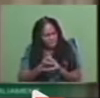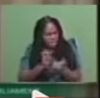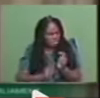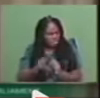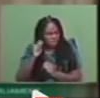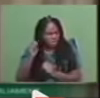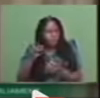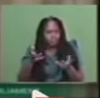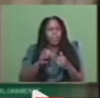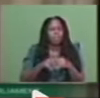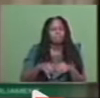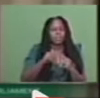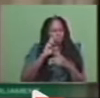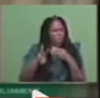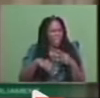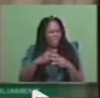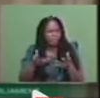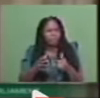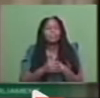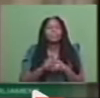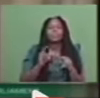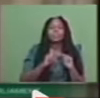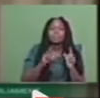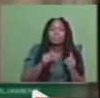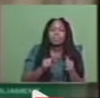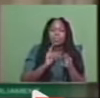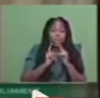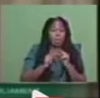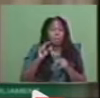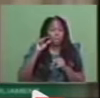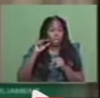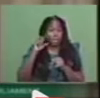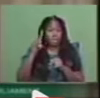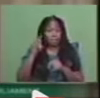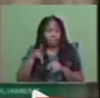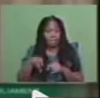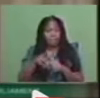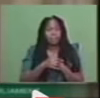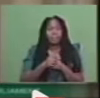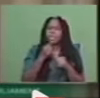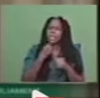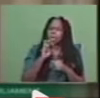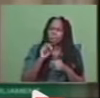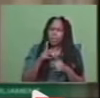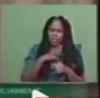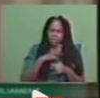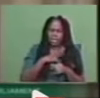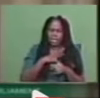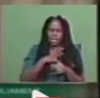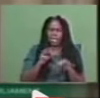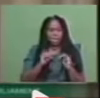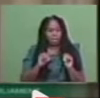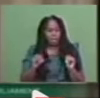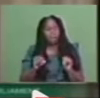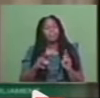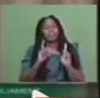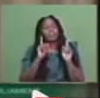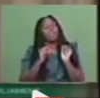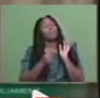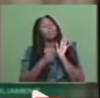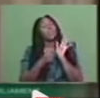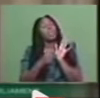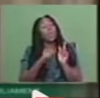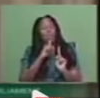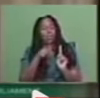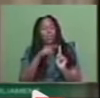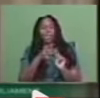Tobago. As a reference, however, that very graph also shows that when my government inherited the economy,